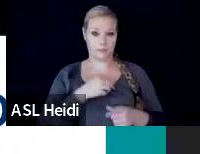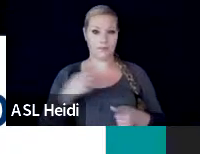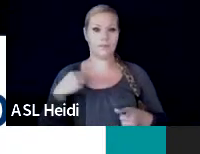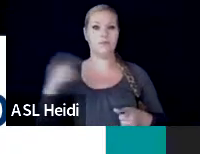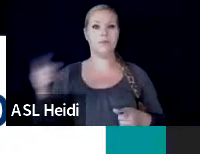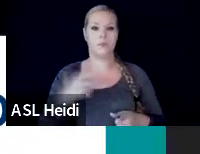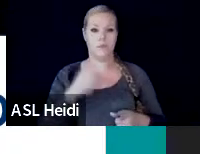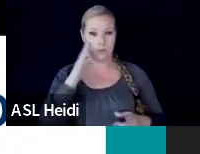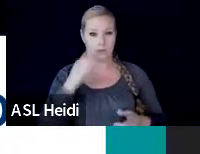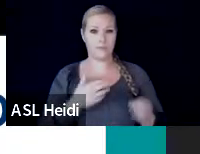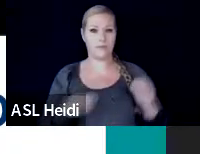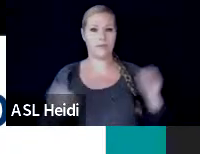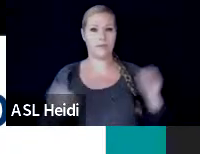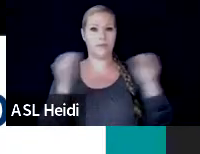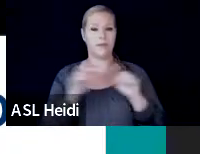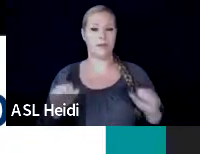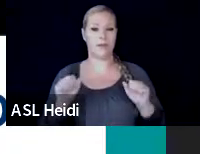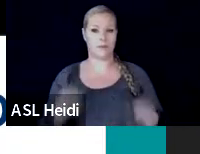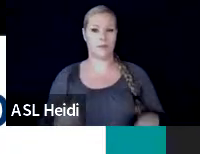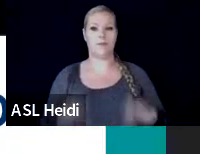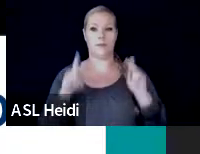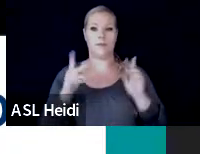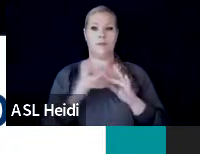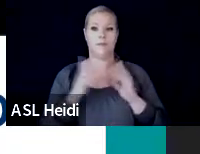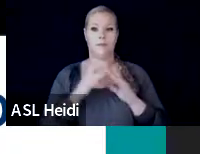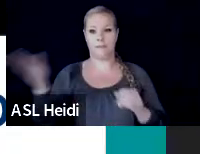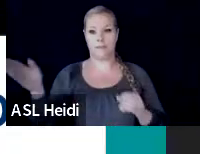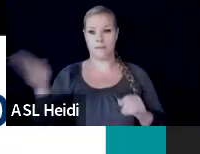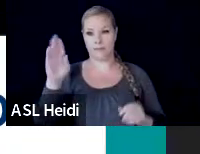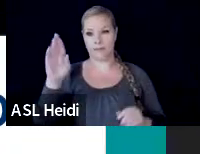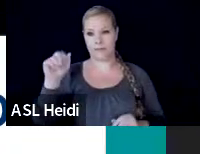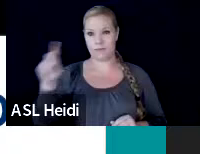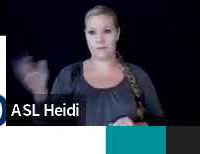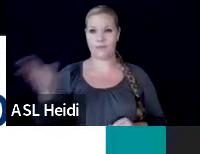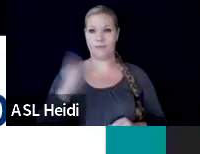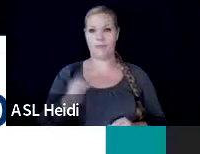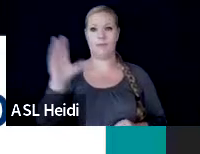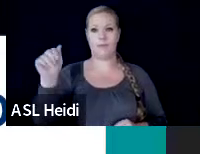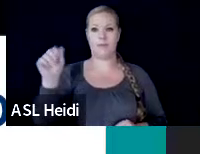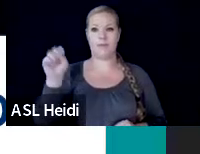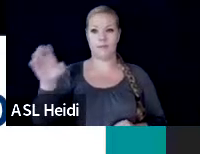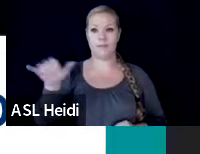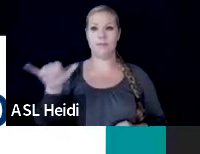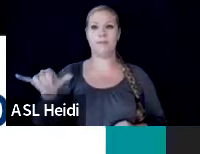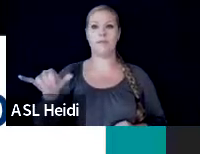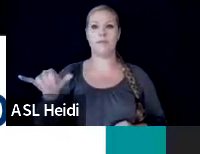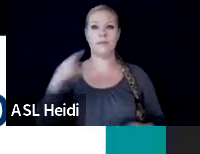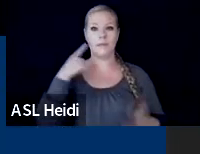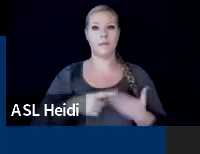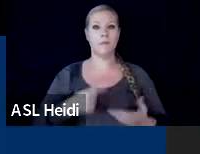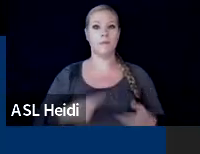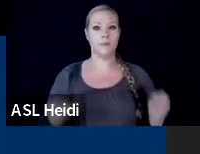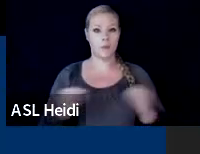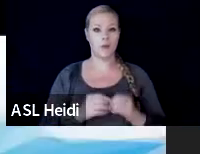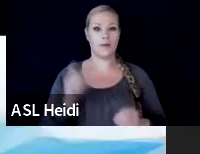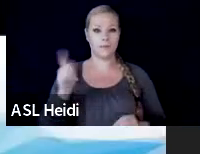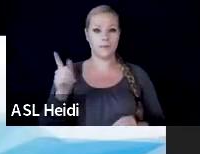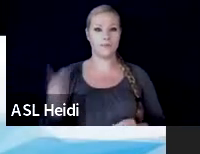hear from both Brad and Casey as we continue the design discussion. Okay, next up we